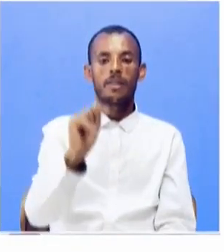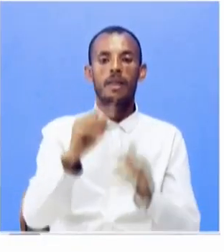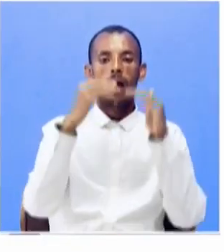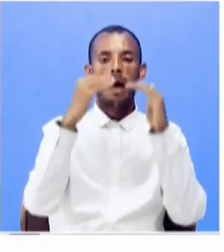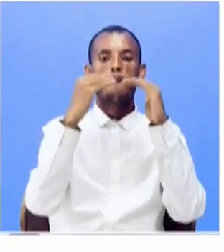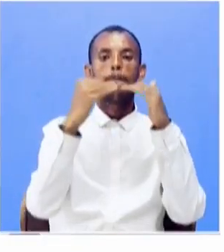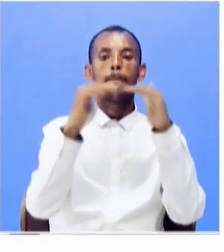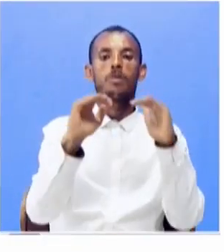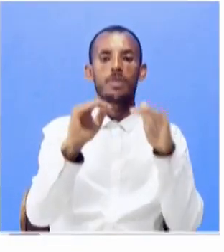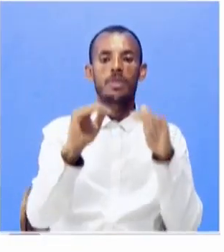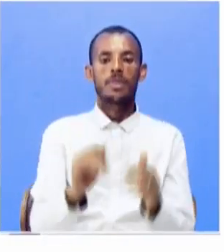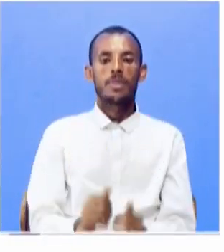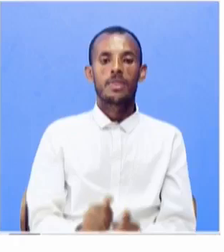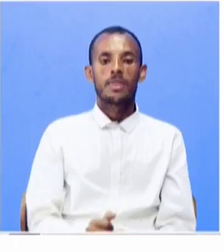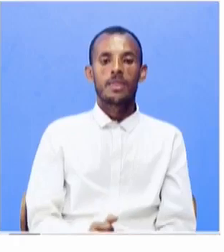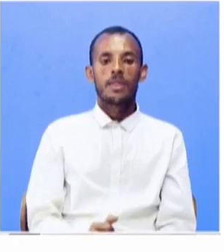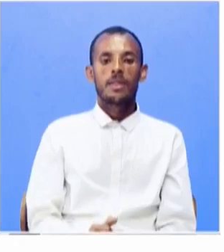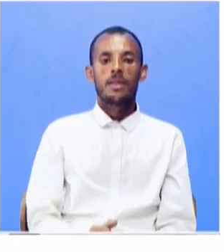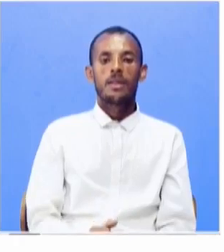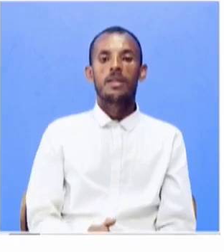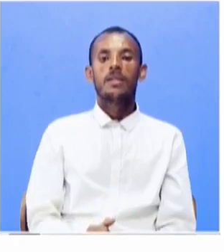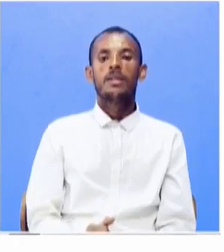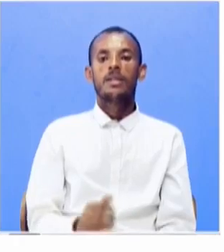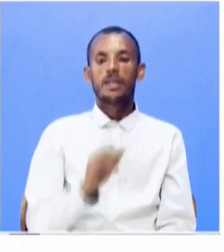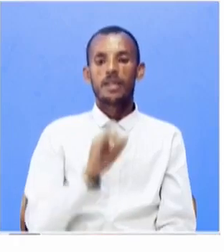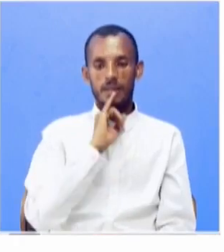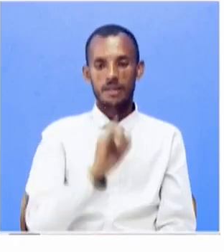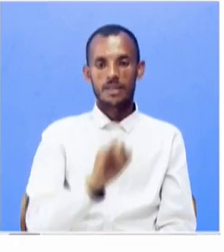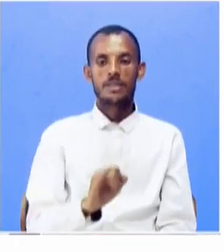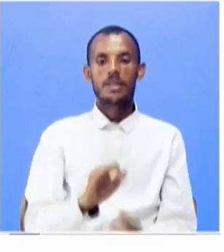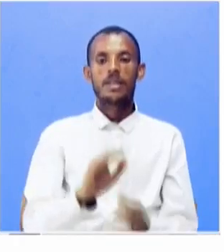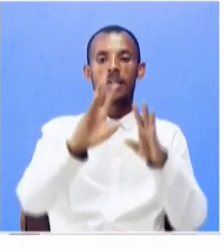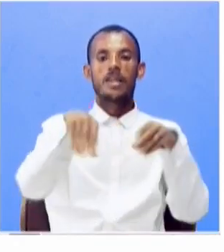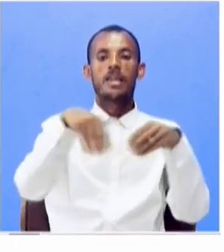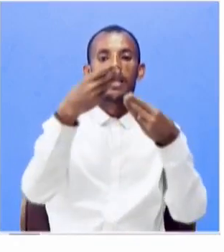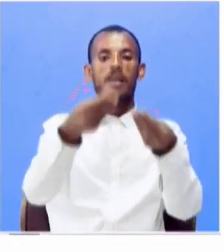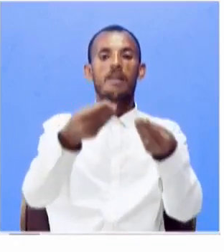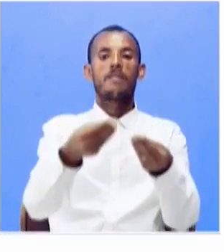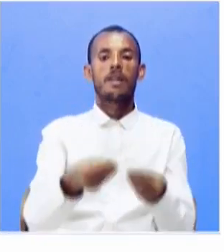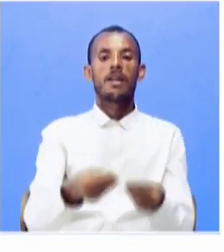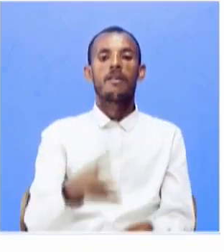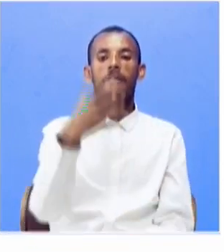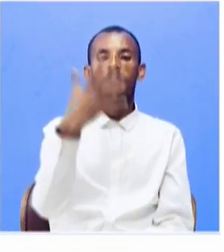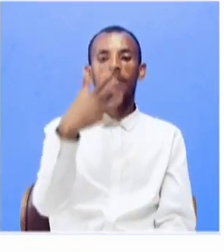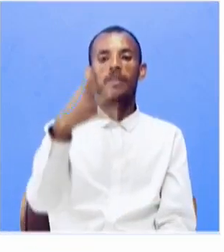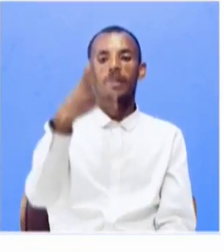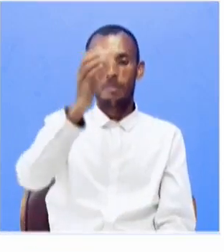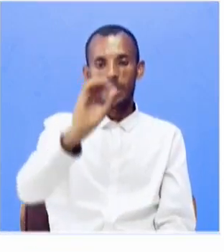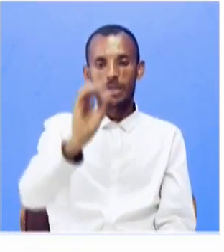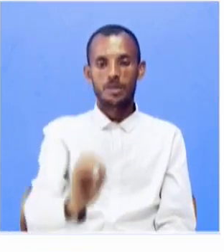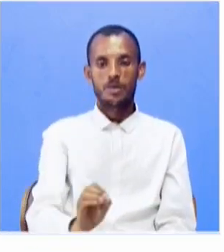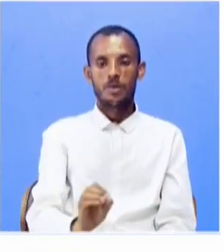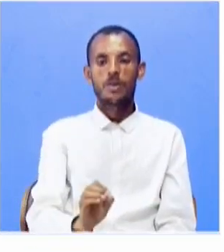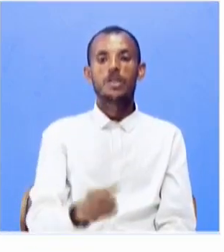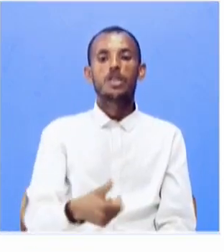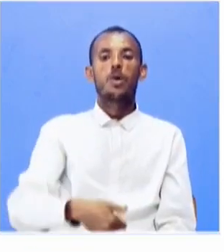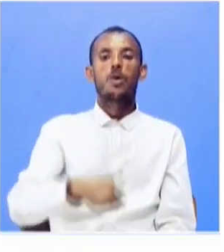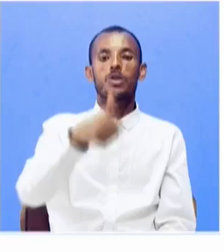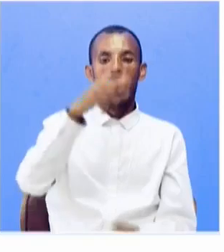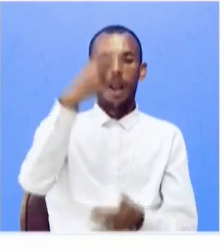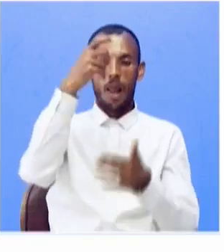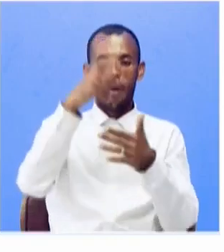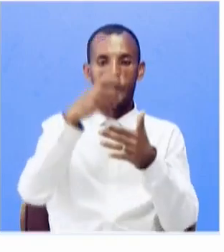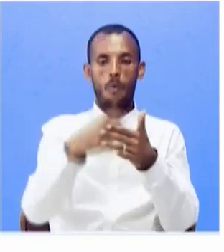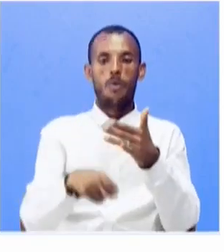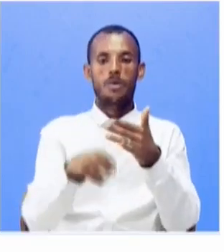amount, the amount of VAT is given by 15% of the original cost.